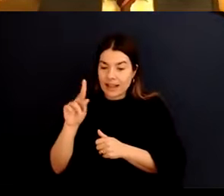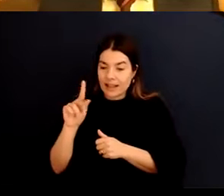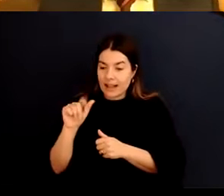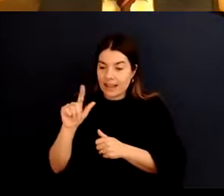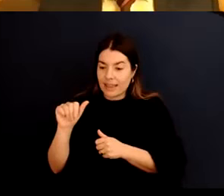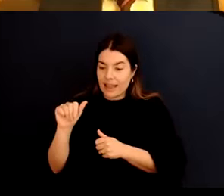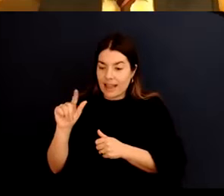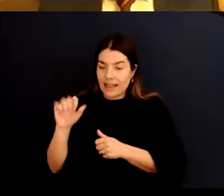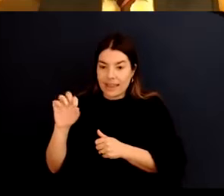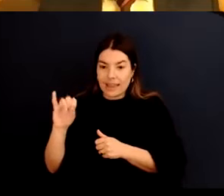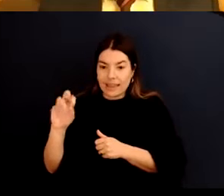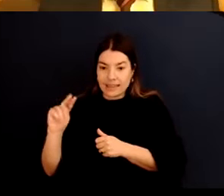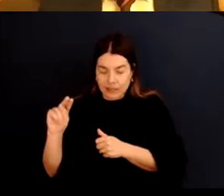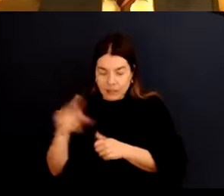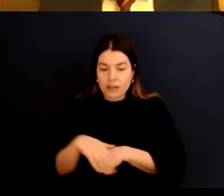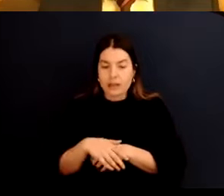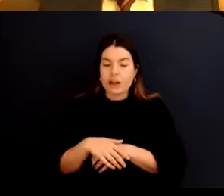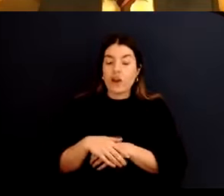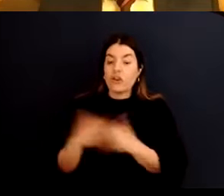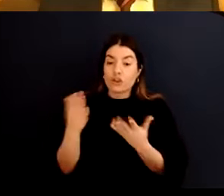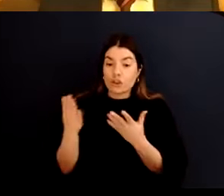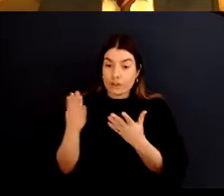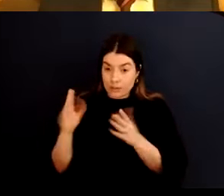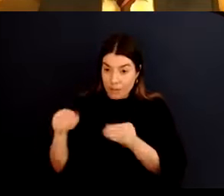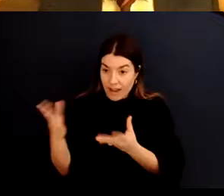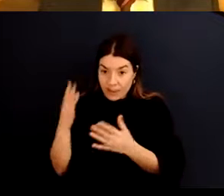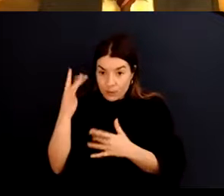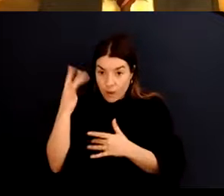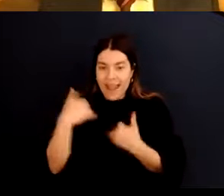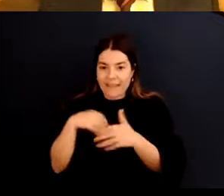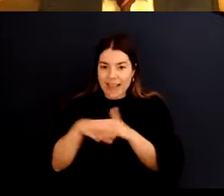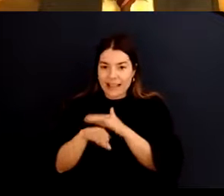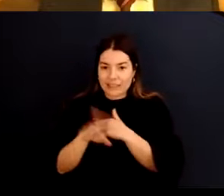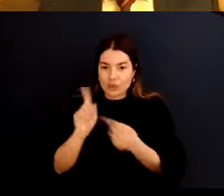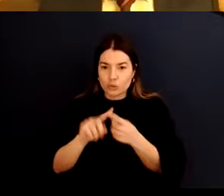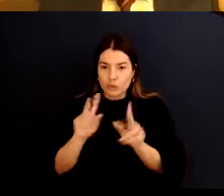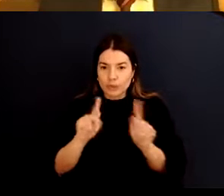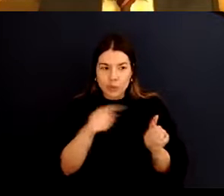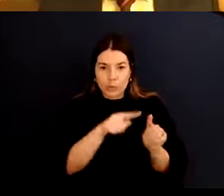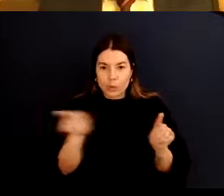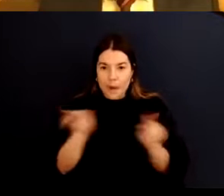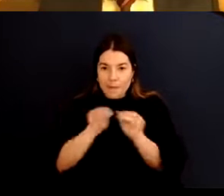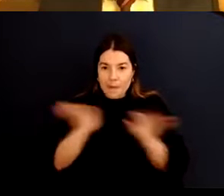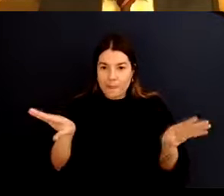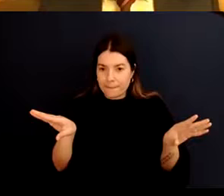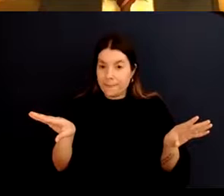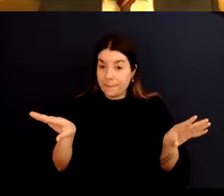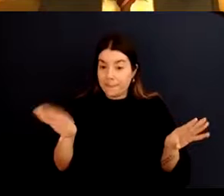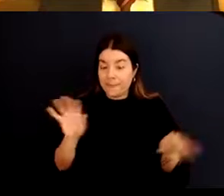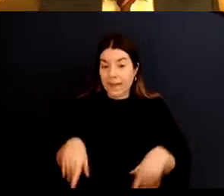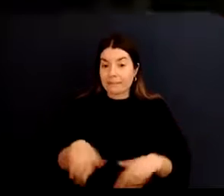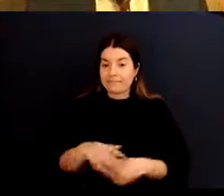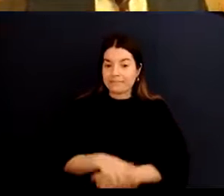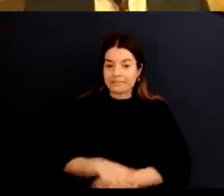service providers have access to these people and they have the confidence of these people. That's all I have to say. Thank you.